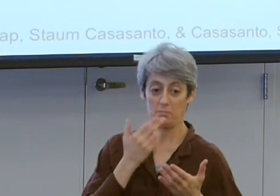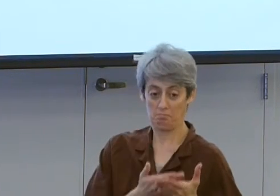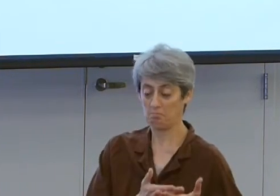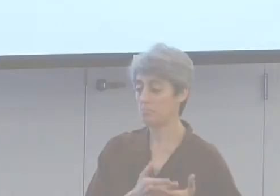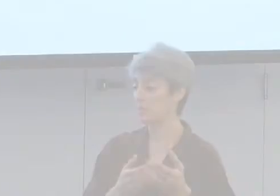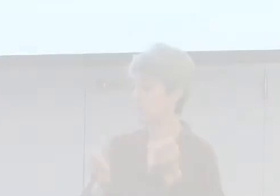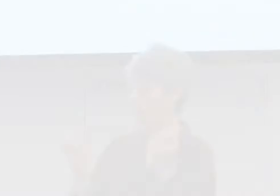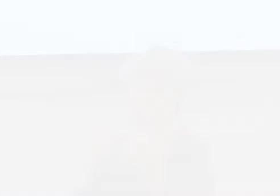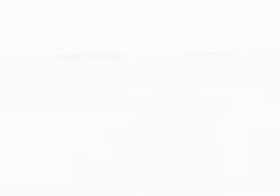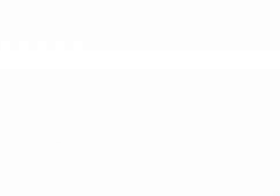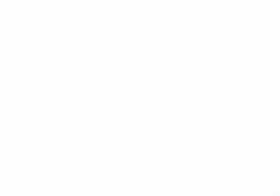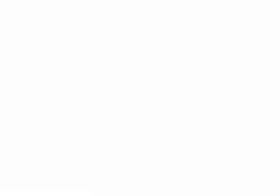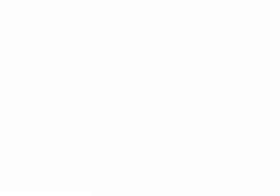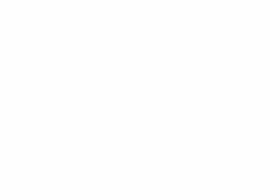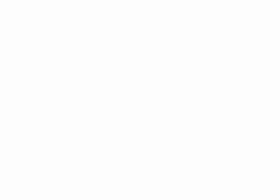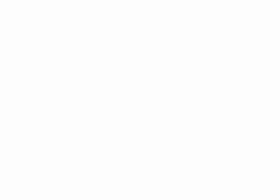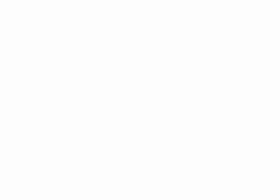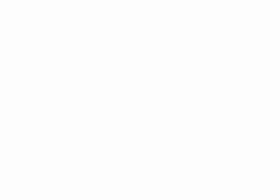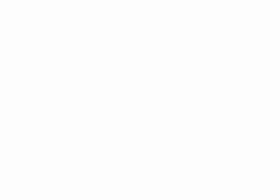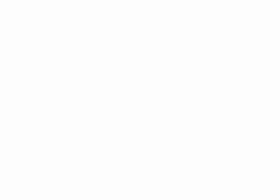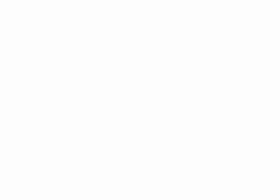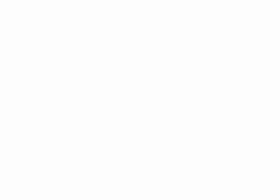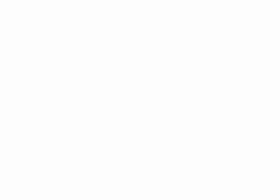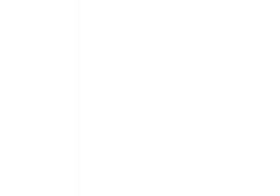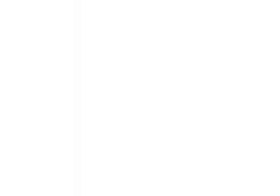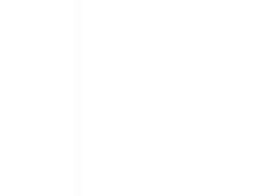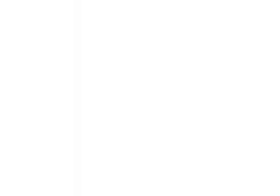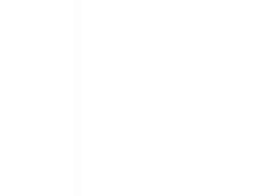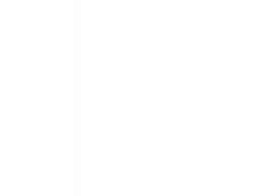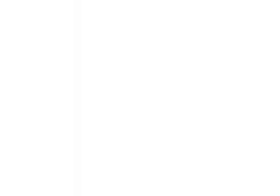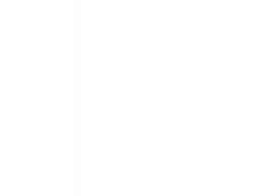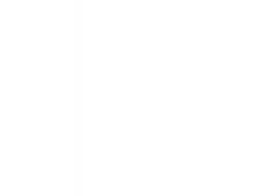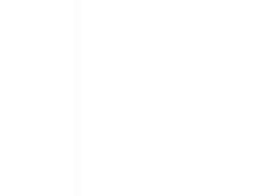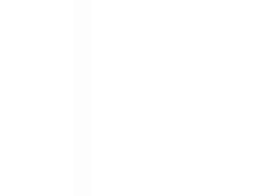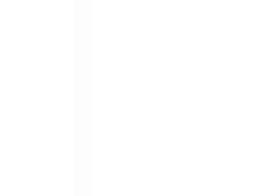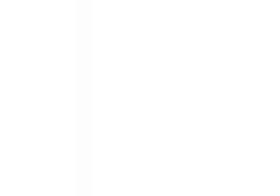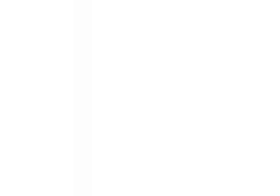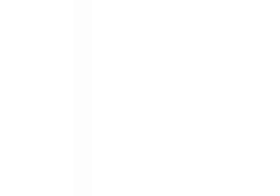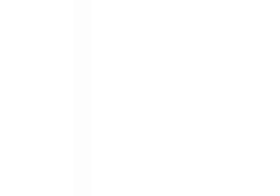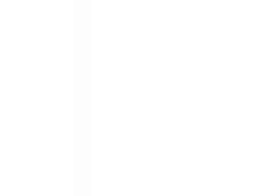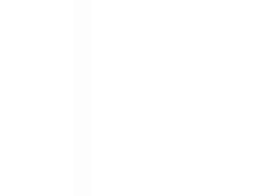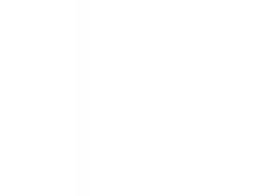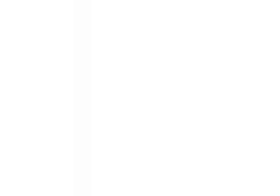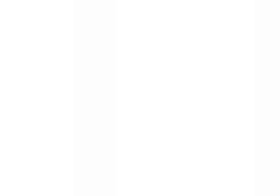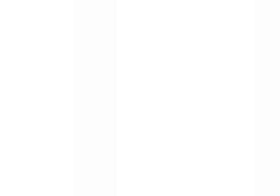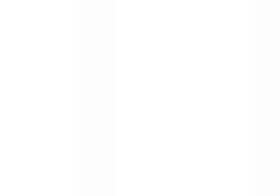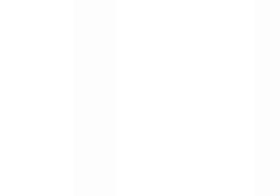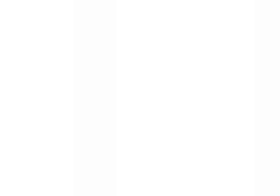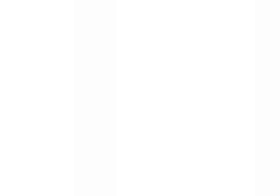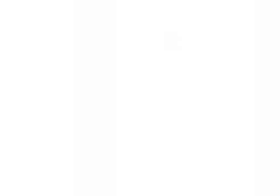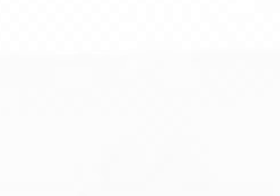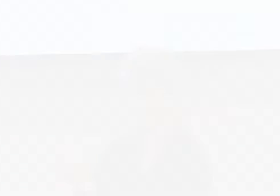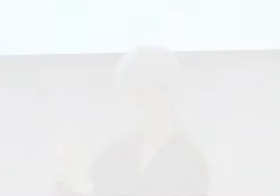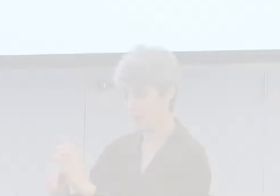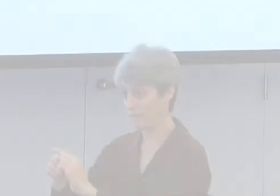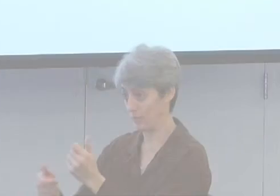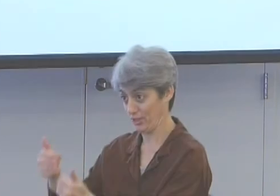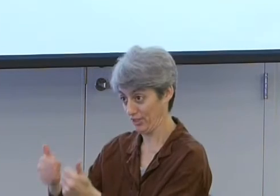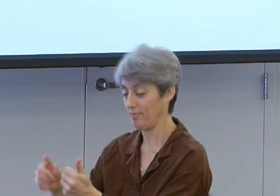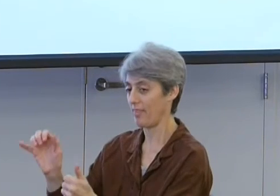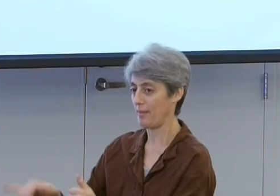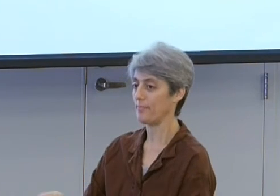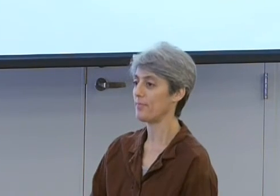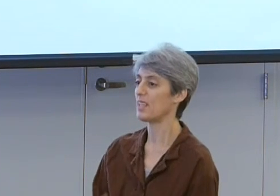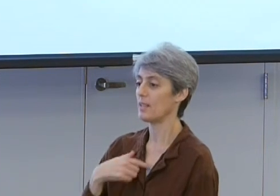course sign is capable of expressing spatial relationships. So here's a